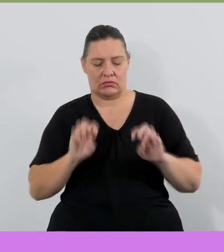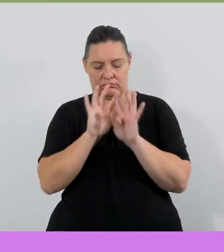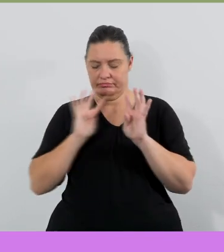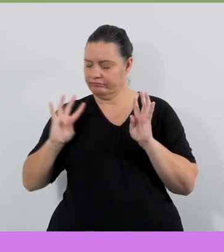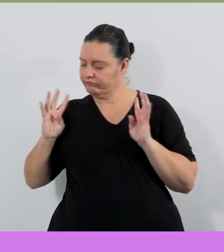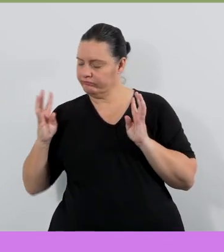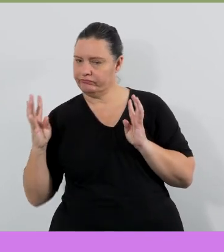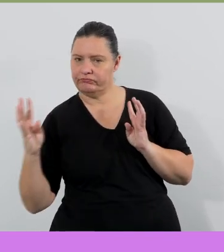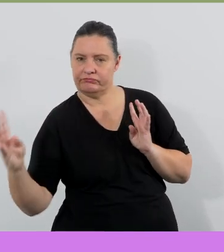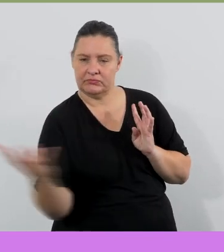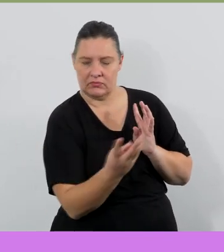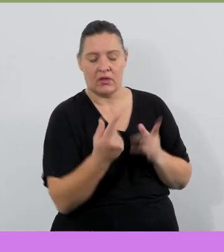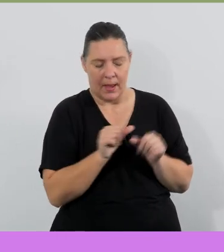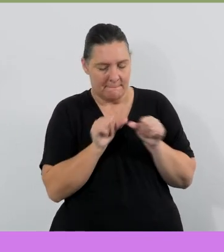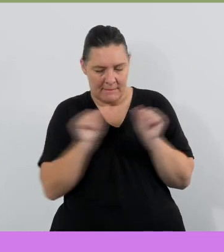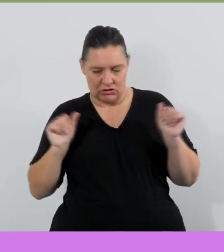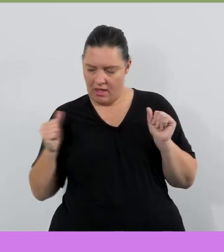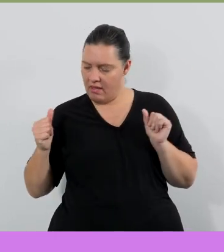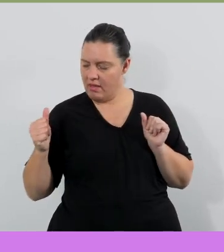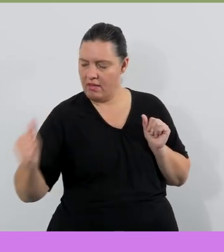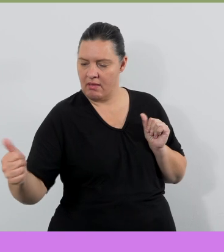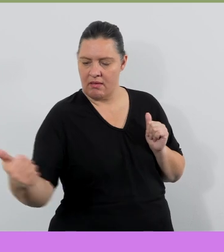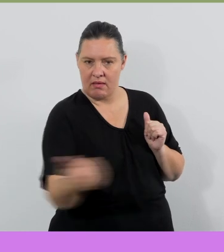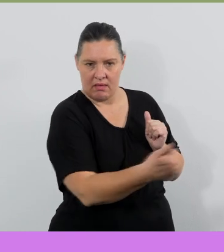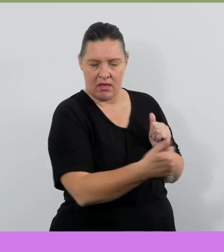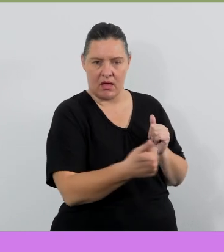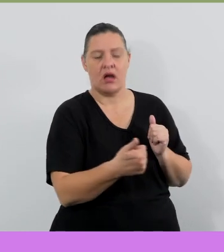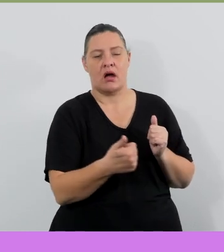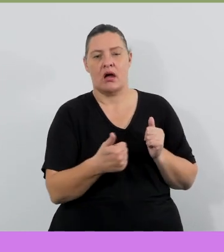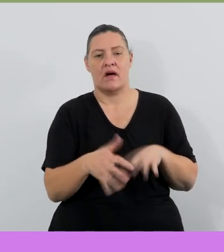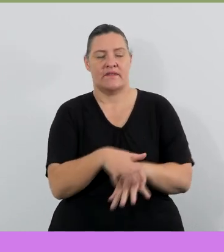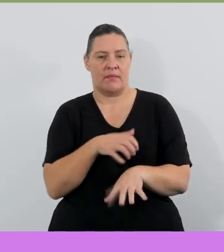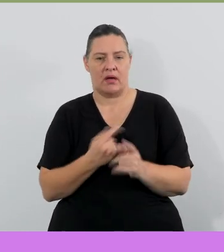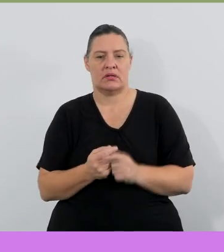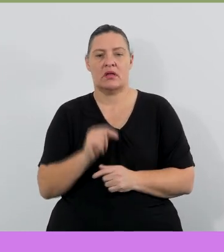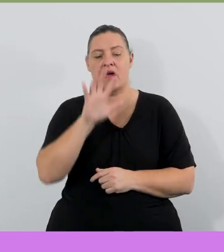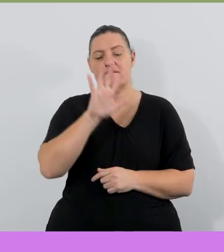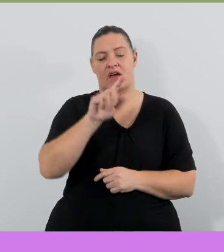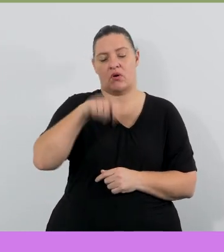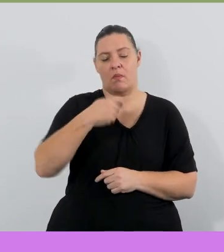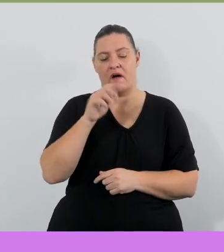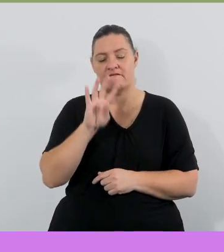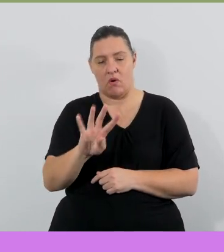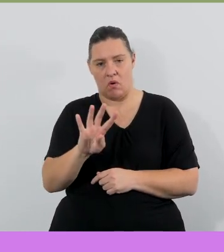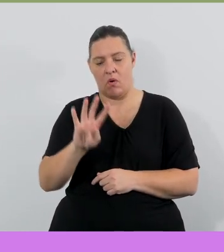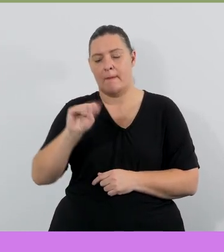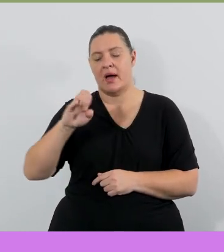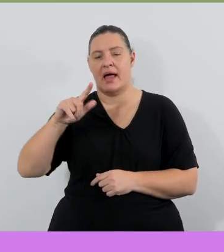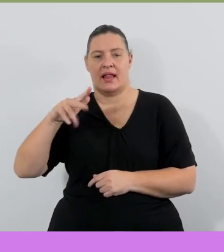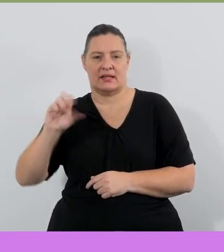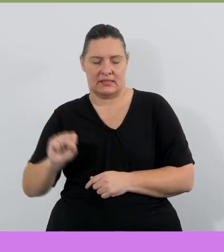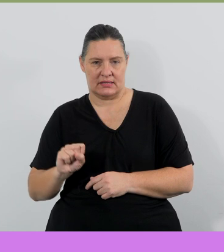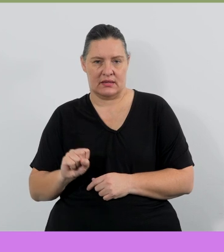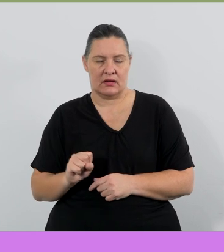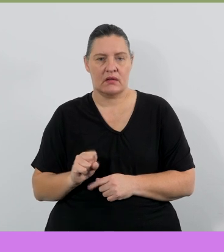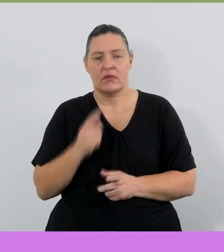farm. He measures the perimeter, that is the total distance around the shape, to be 5,4 miles.